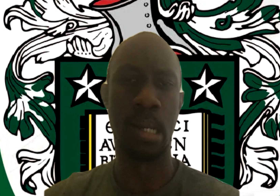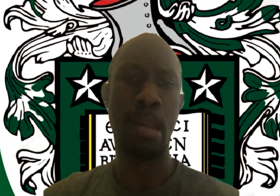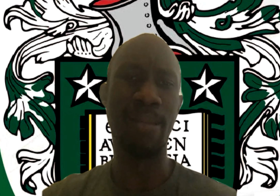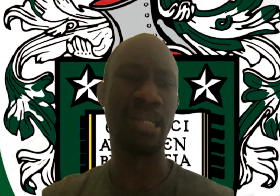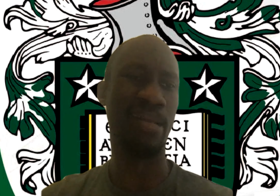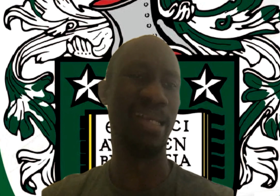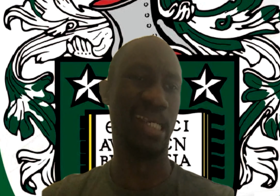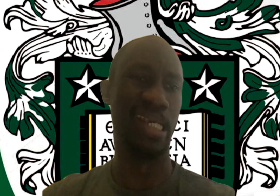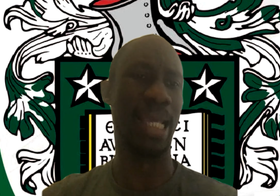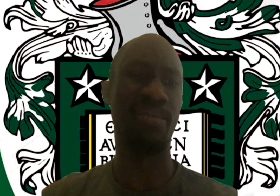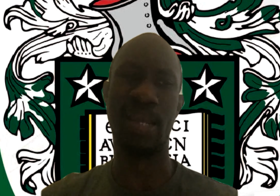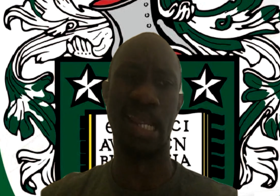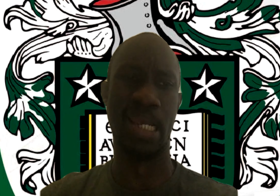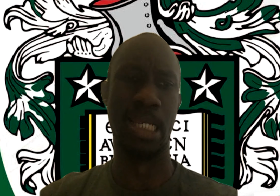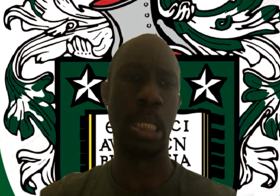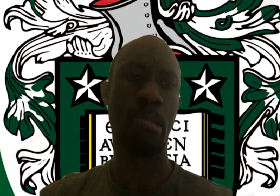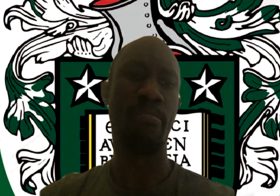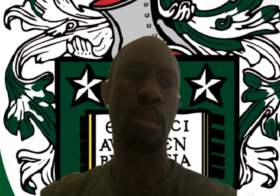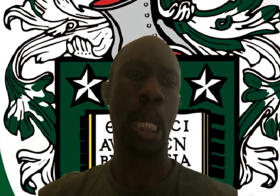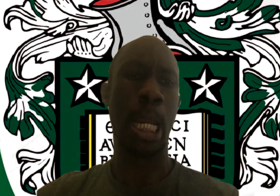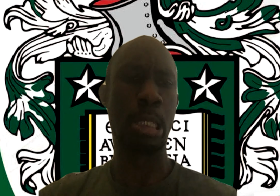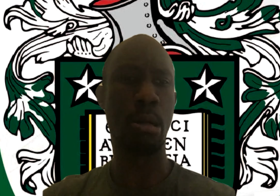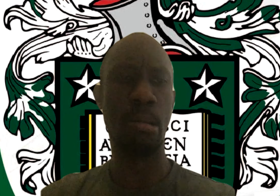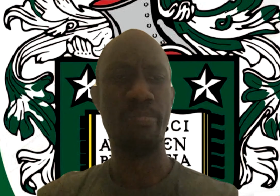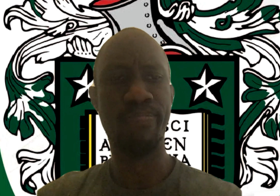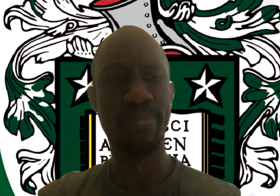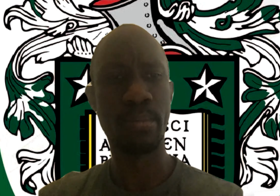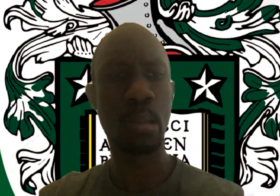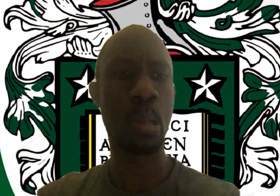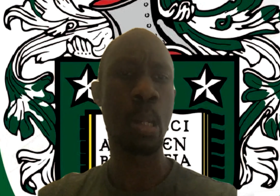often maximizes their spendings. So,